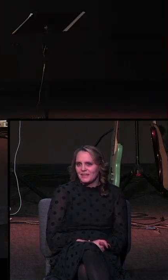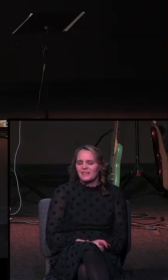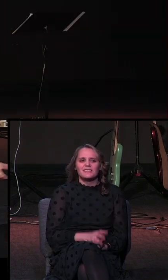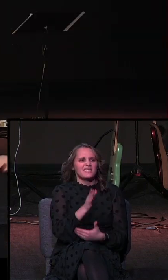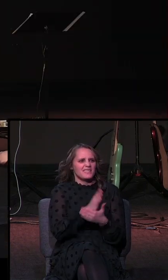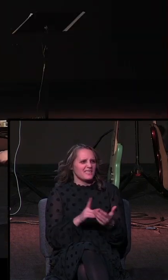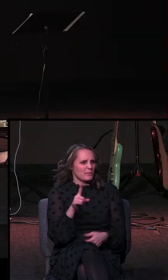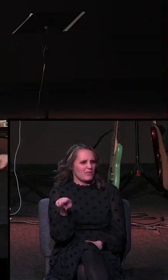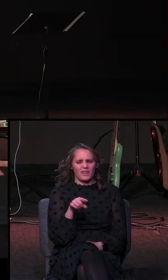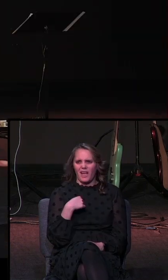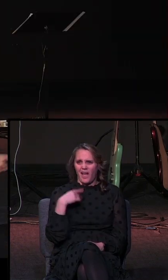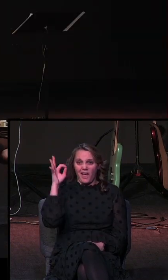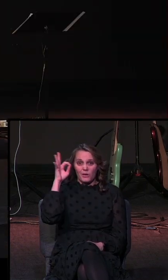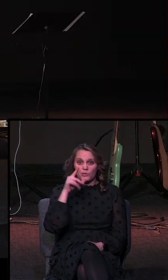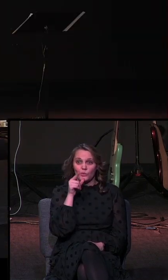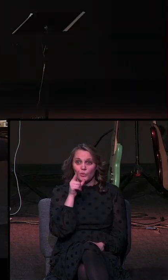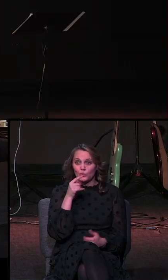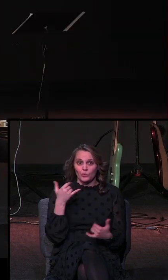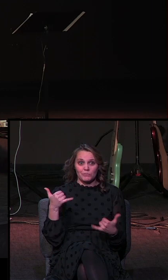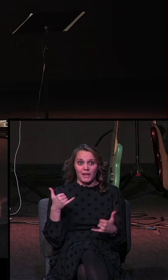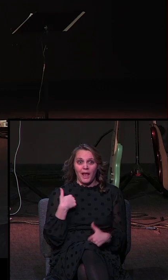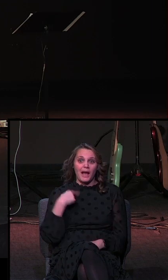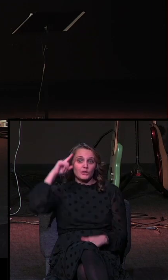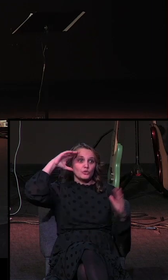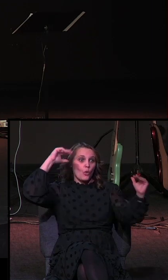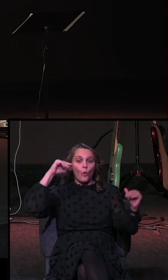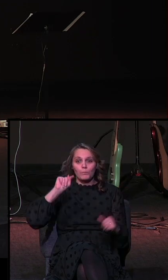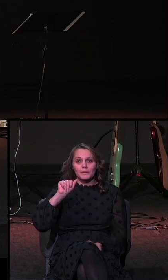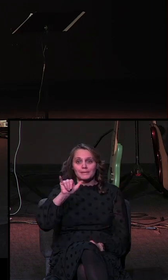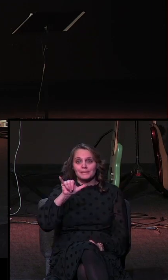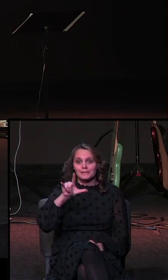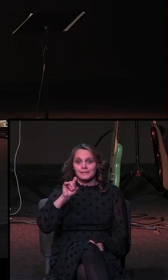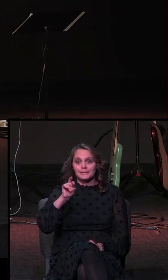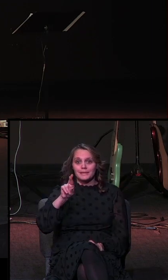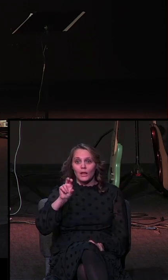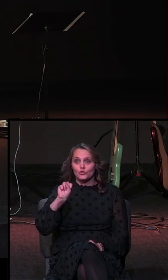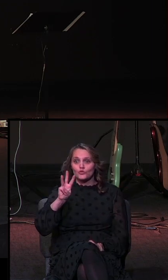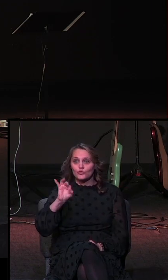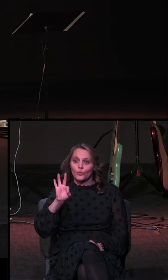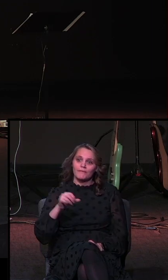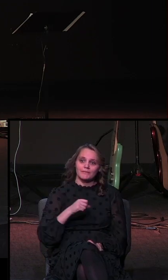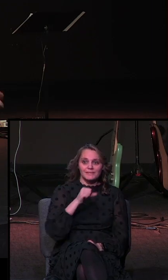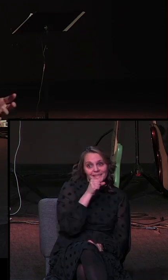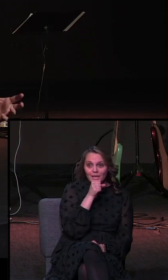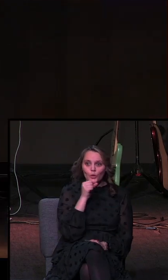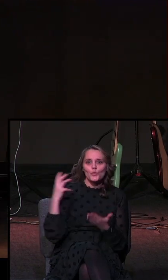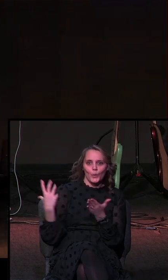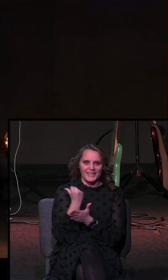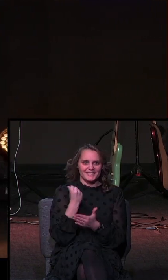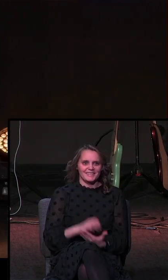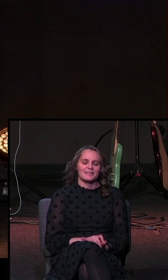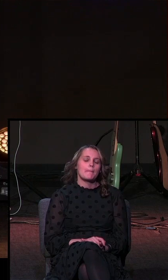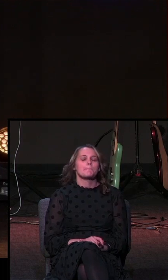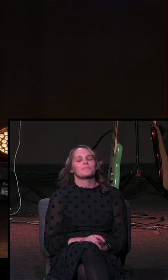of you are just like, I don't even know who's playing. I just hope Taylor Swift wins. That's all I care about. And so this is true, though, isn't it? Like in